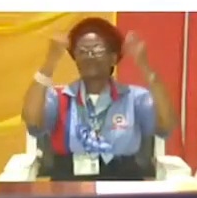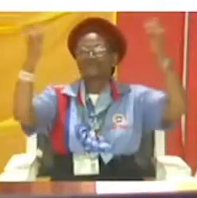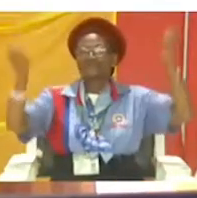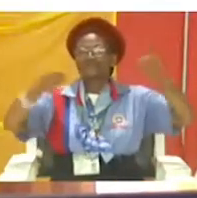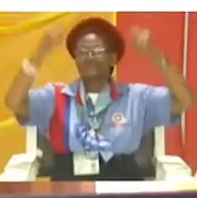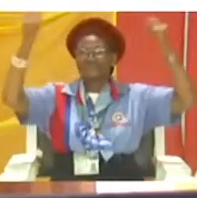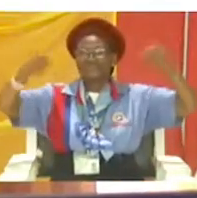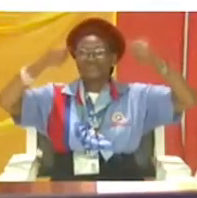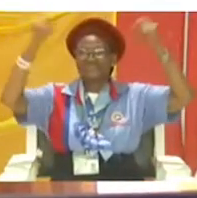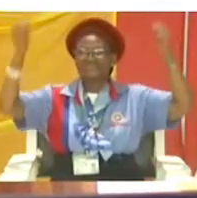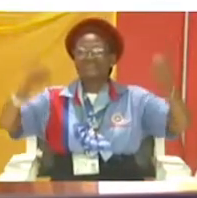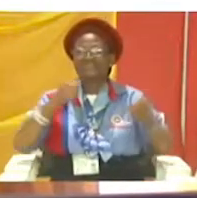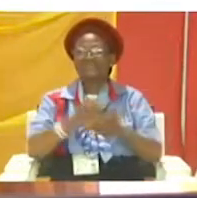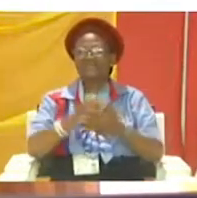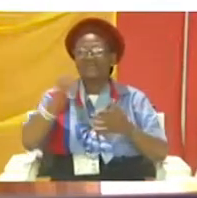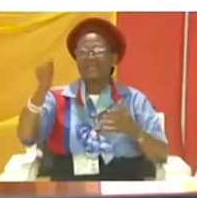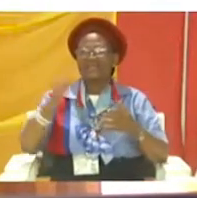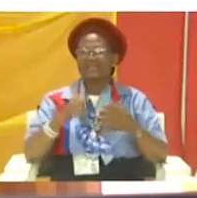Jubilee.